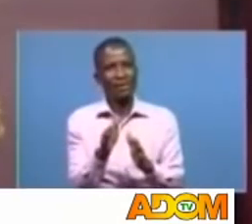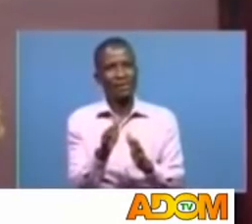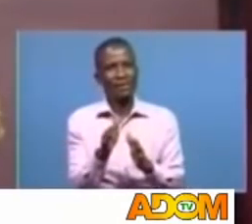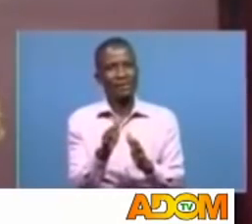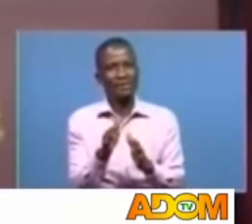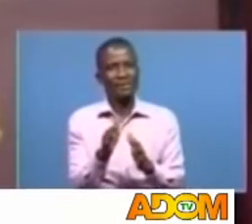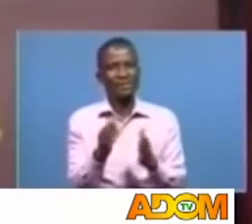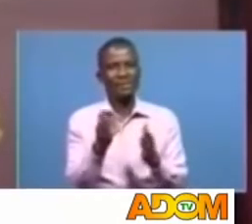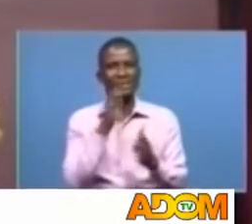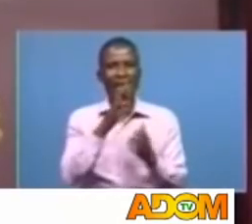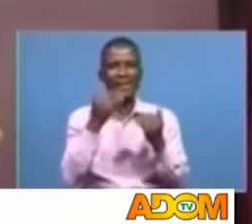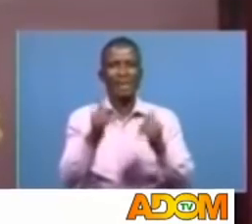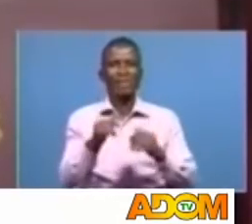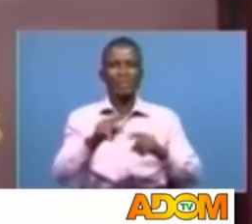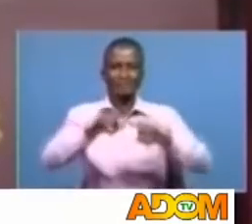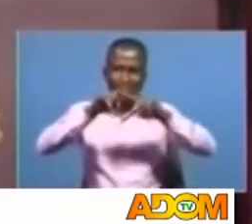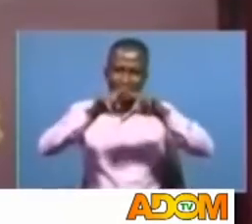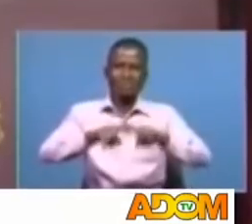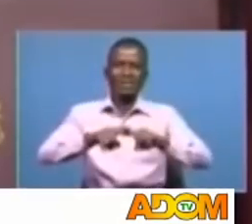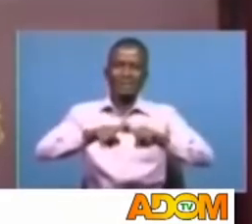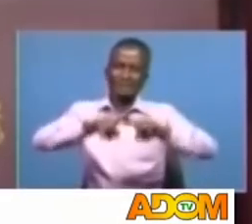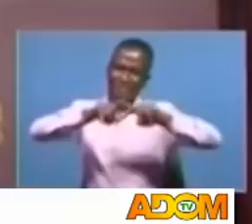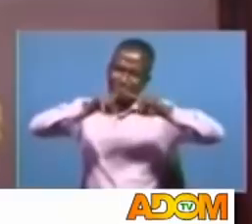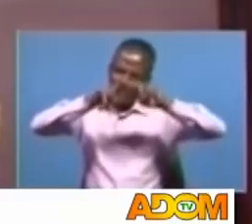are basing